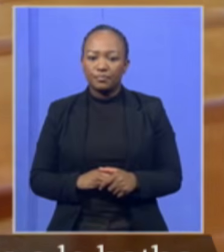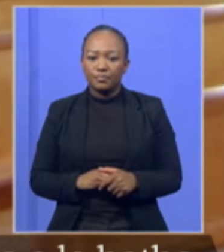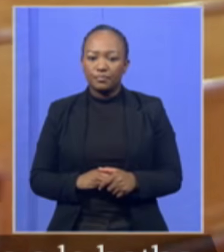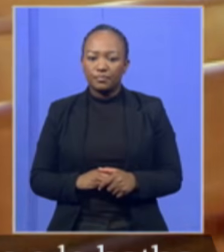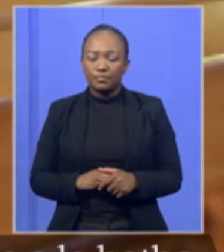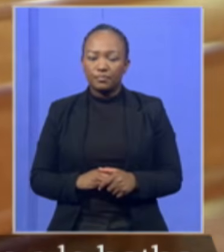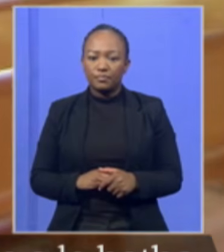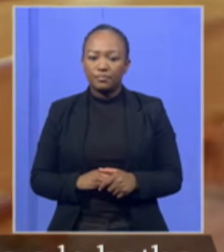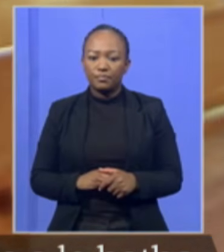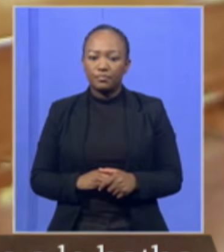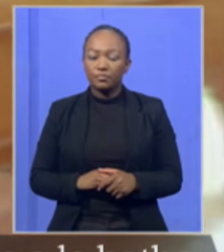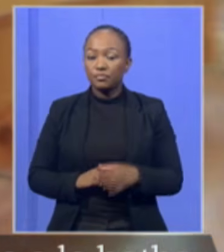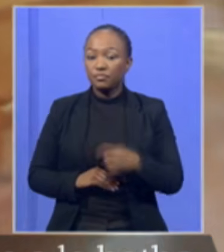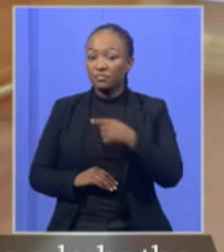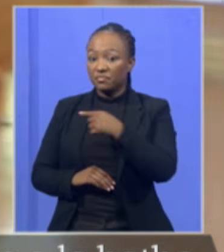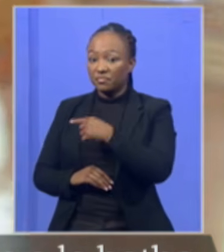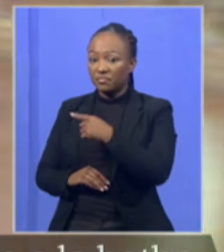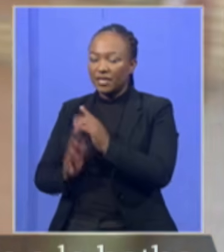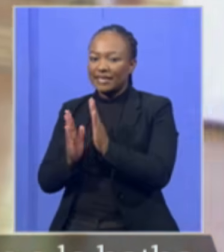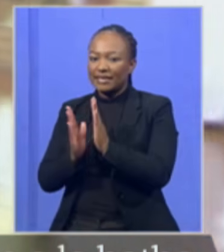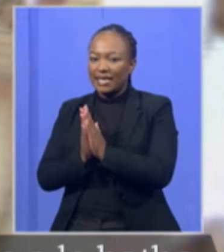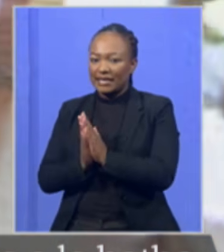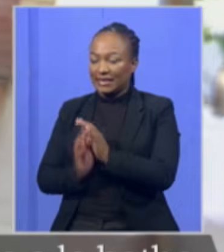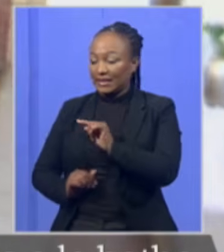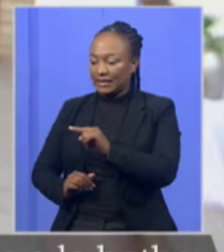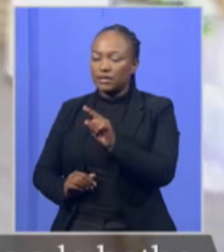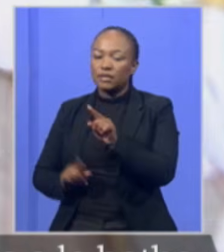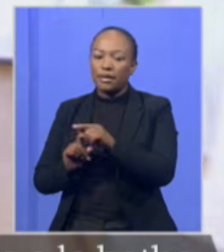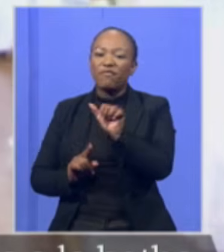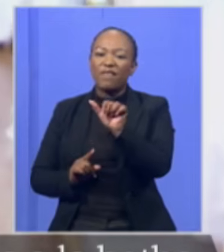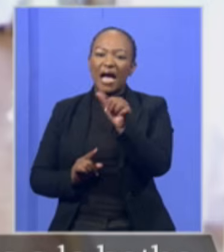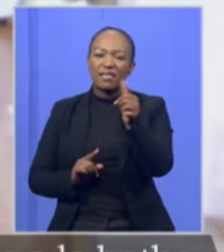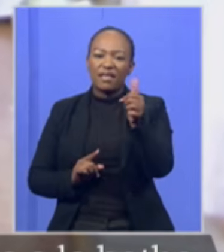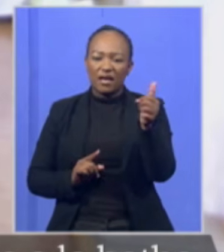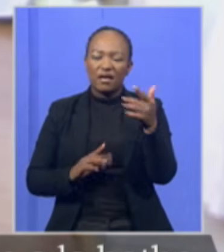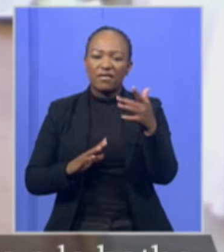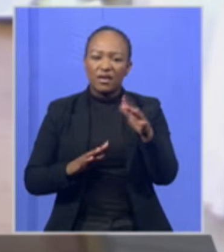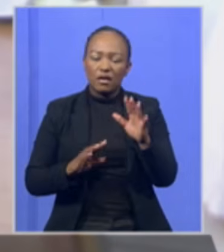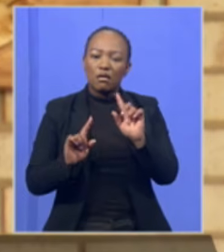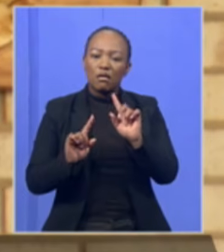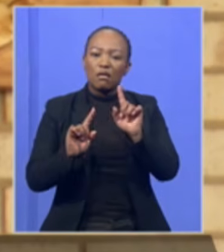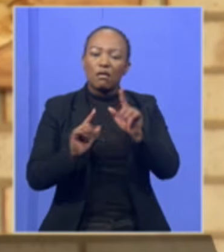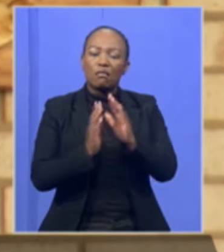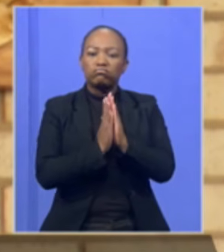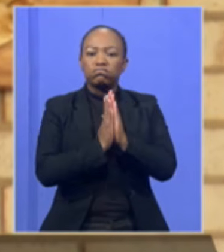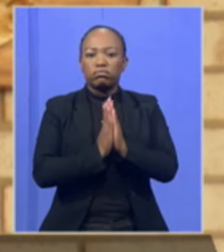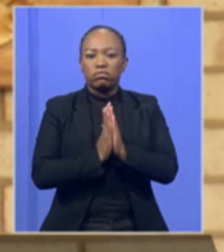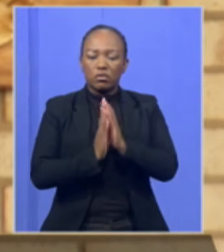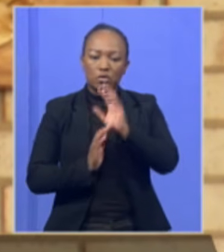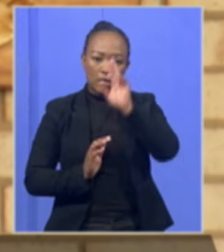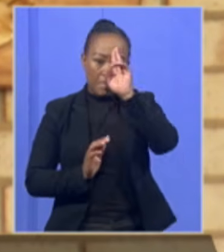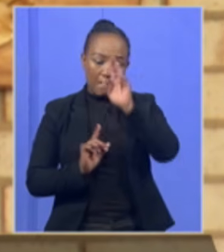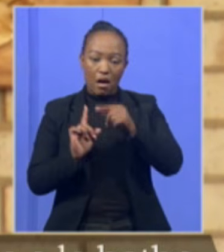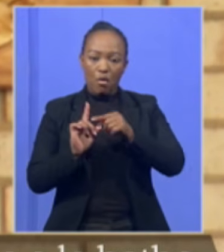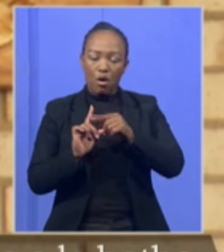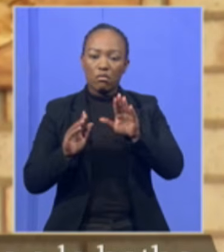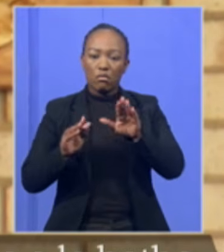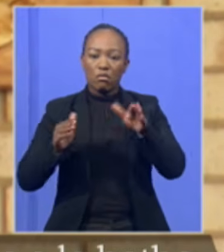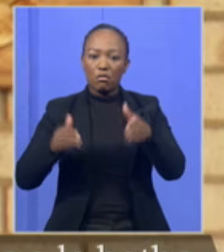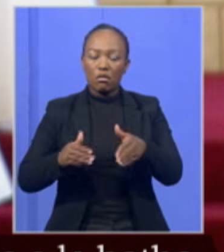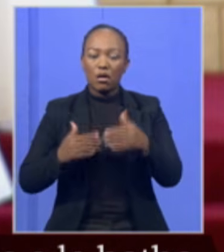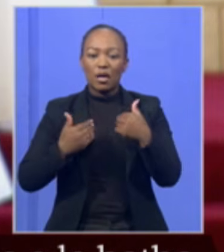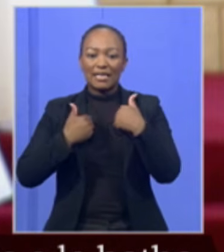Eno ke nngwe ya dikereke di le dintsi tseo di gopolang botshelo jwa ga Pope Francis yo bolokiwang ka moso. Ka Sontaga re tla ba re na le tirelo ya